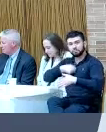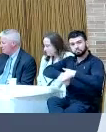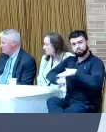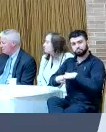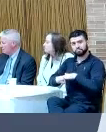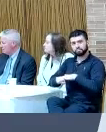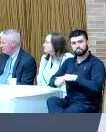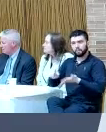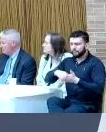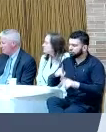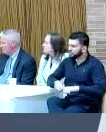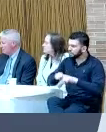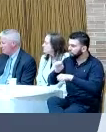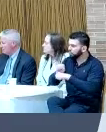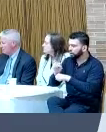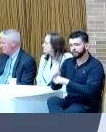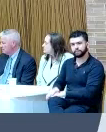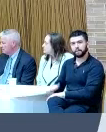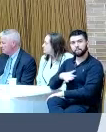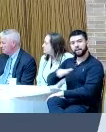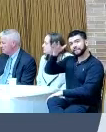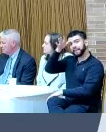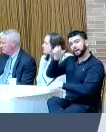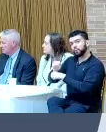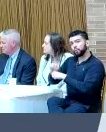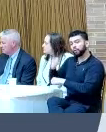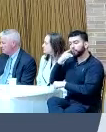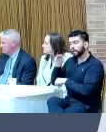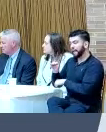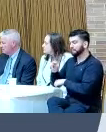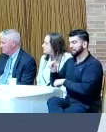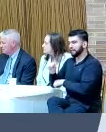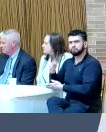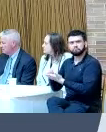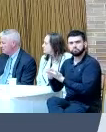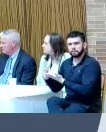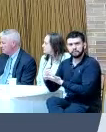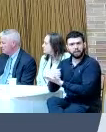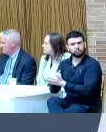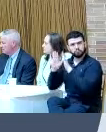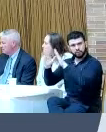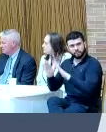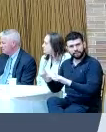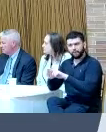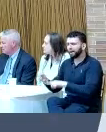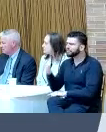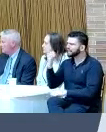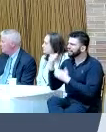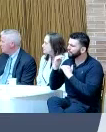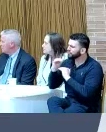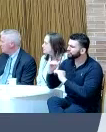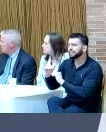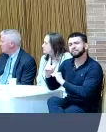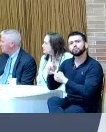working my dad who was an MTA worker had a great salary but they were restricted to where they could